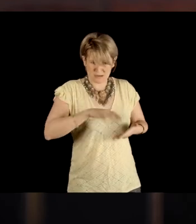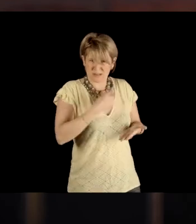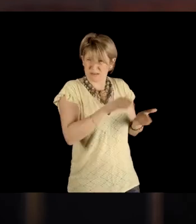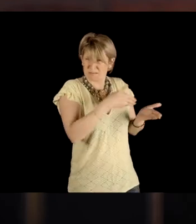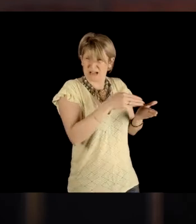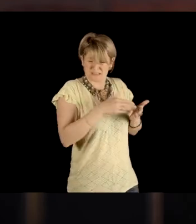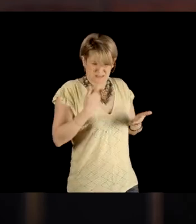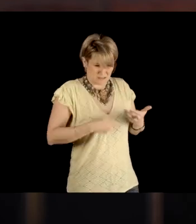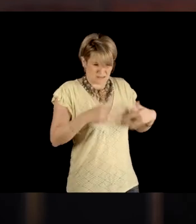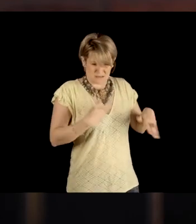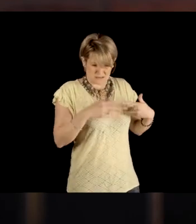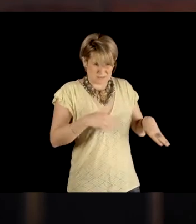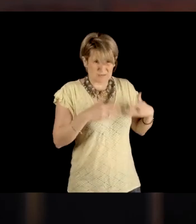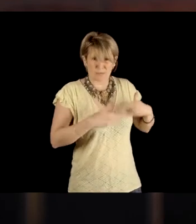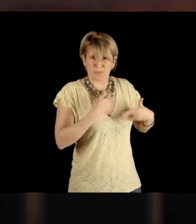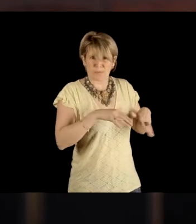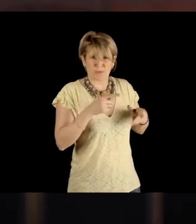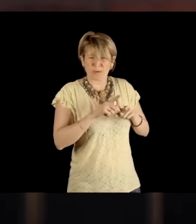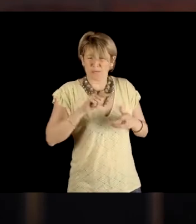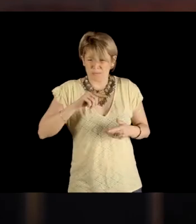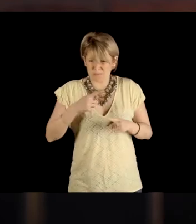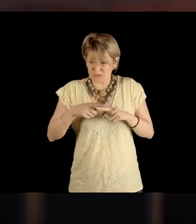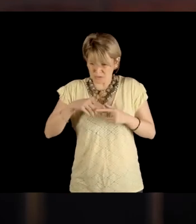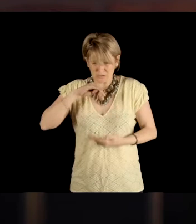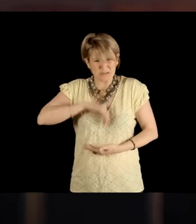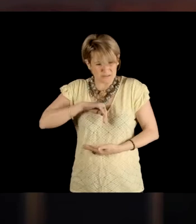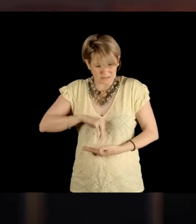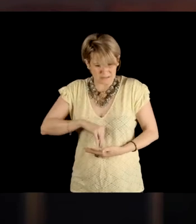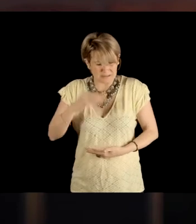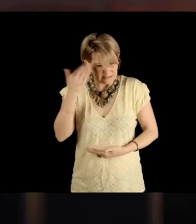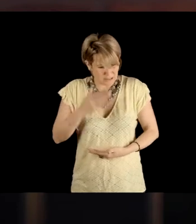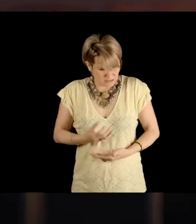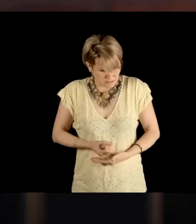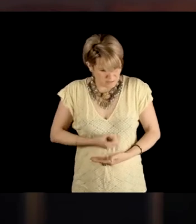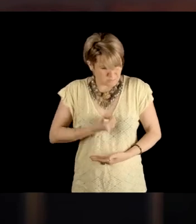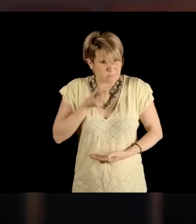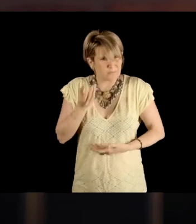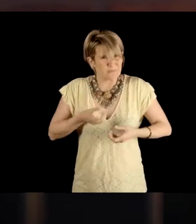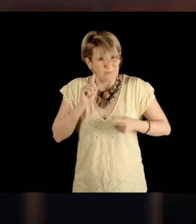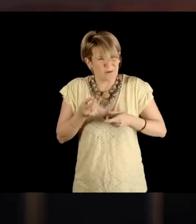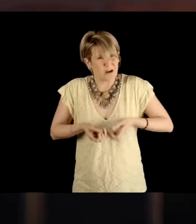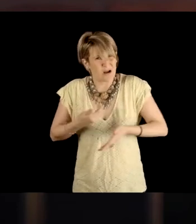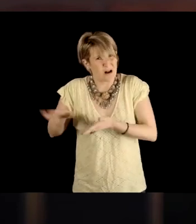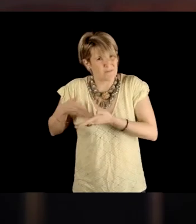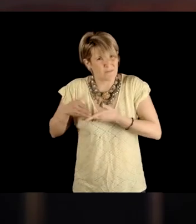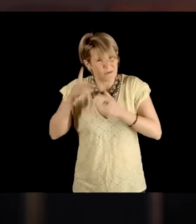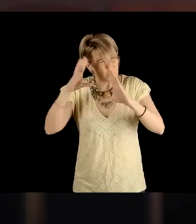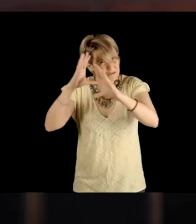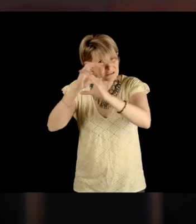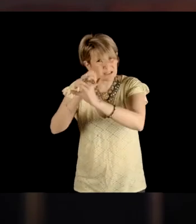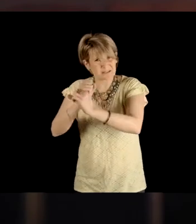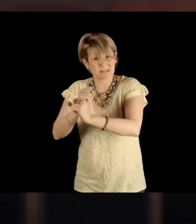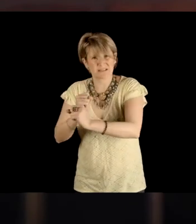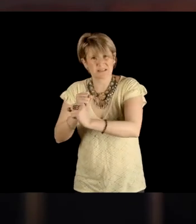cleaning? During these 3 Heartfulness Masterclasses, we are